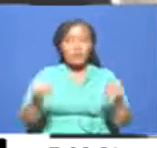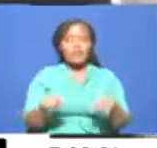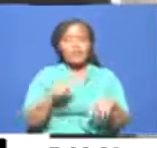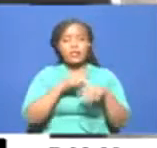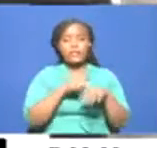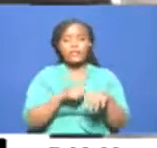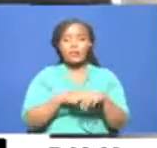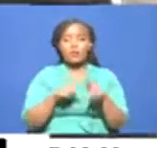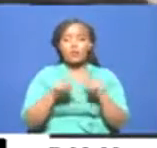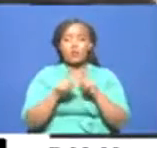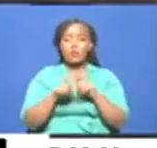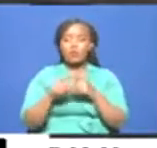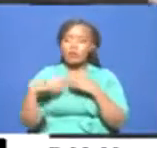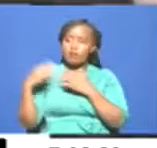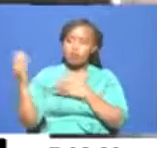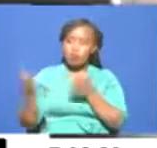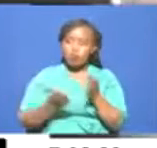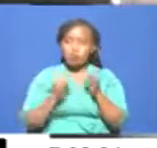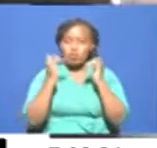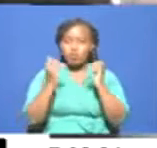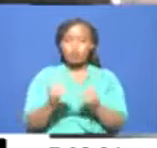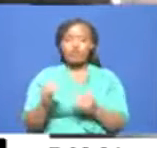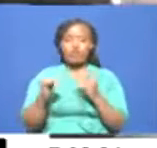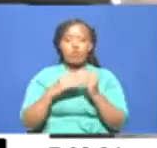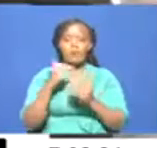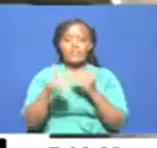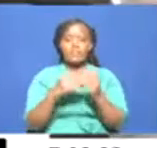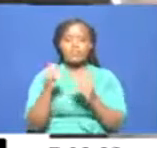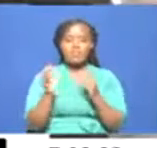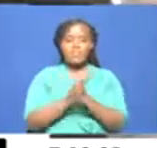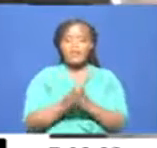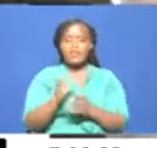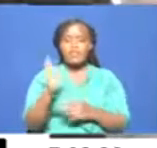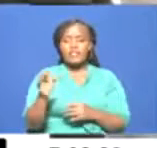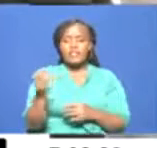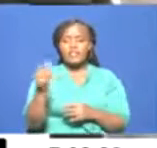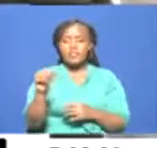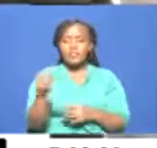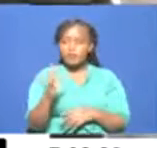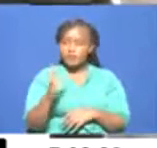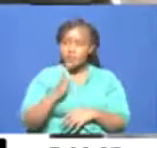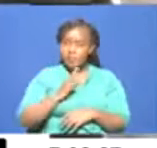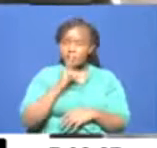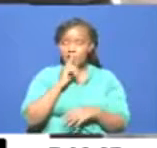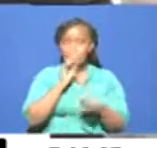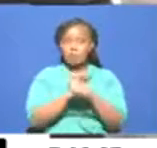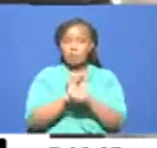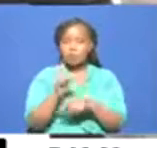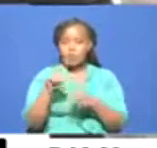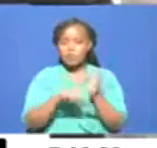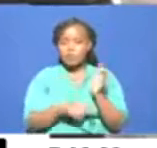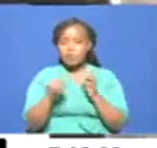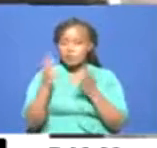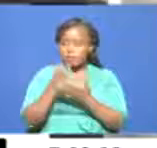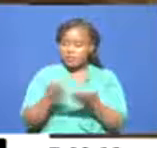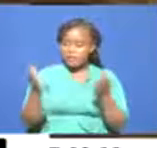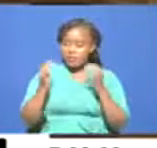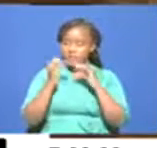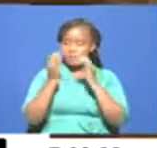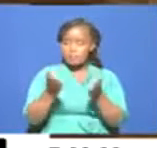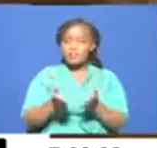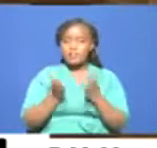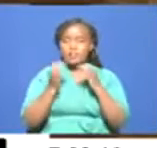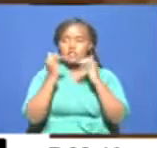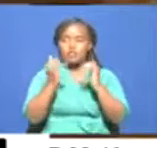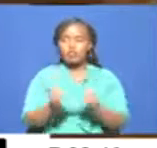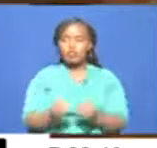new material that the Minister for Interior admitted that the facility needs now new CCTV facilities. And